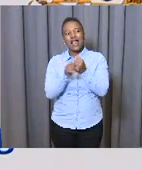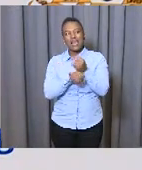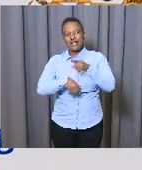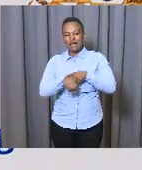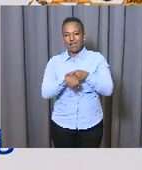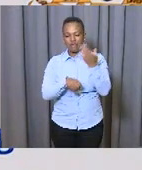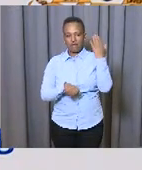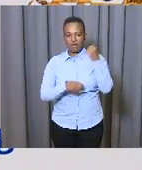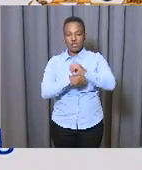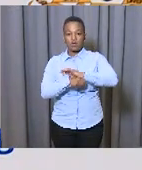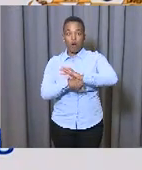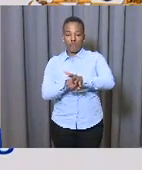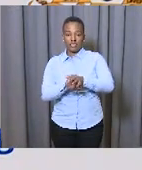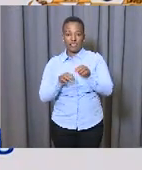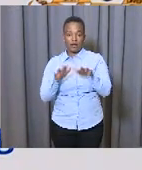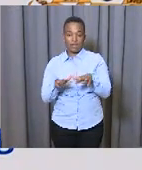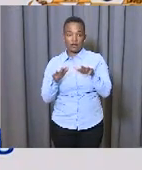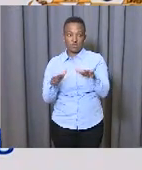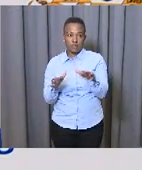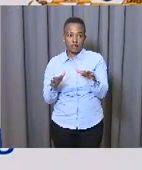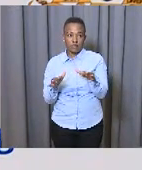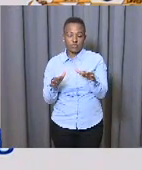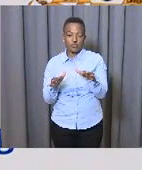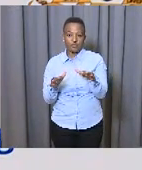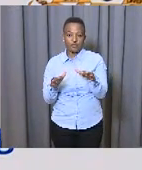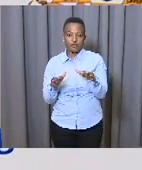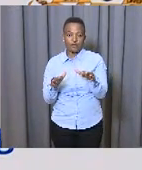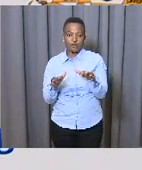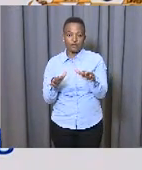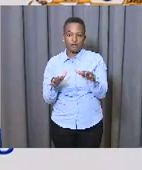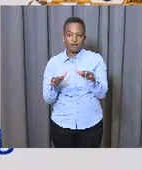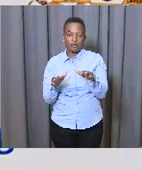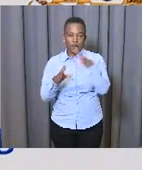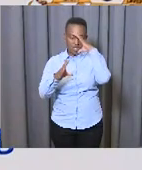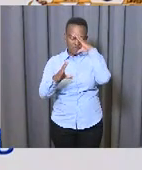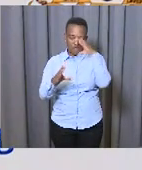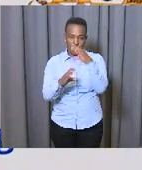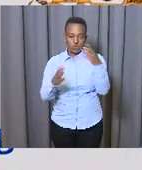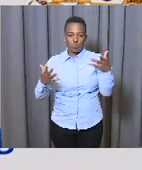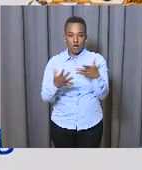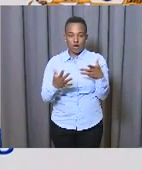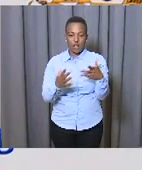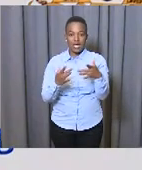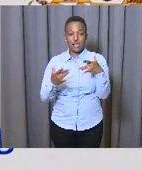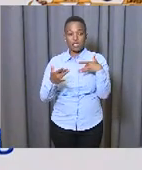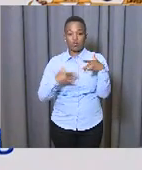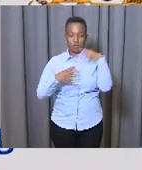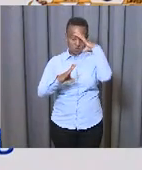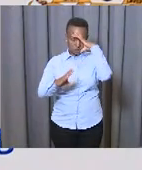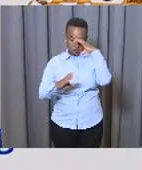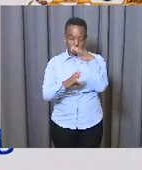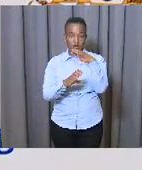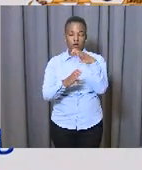COVID-19 outbreak in Gauteng, it is principally the focus and the main concentration of the